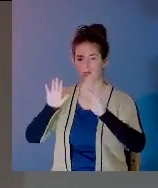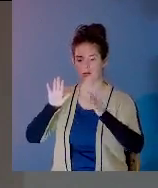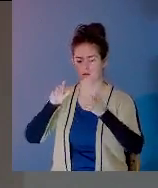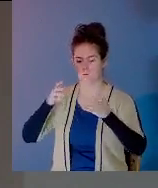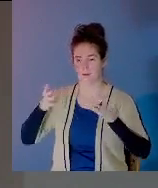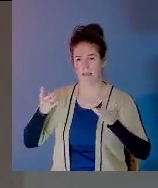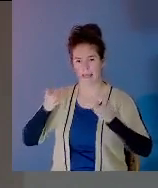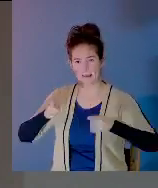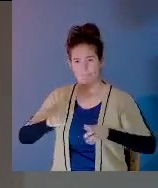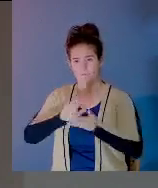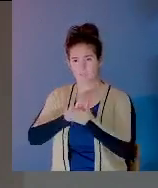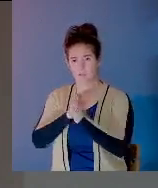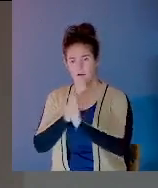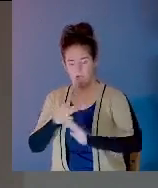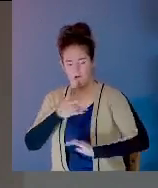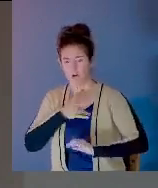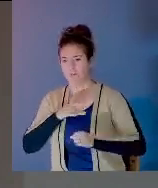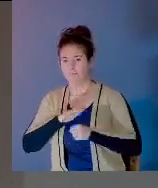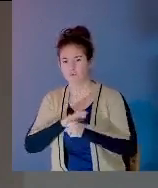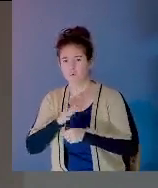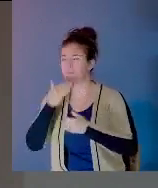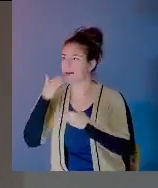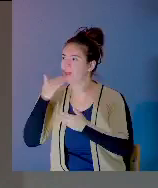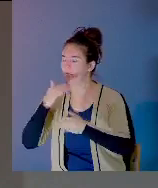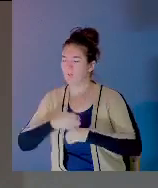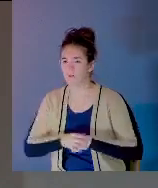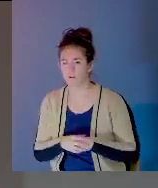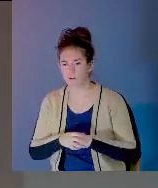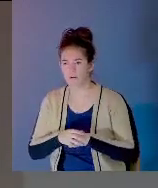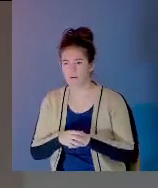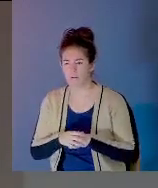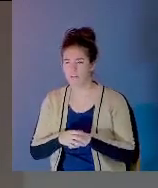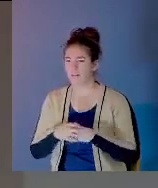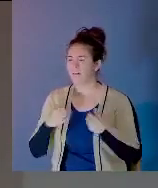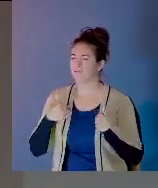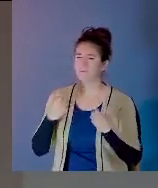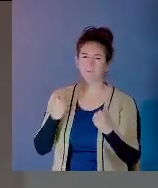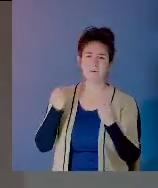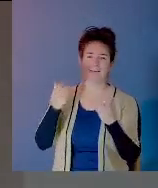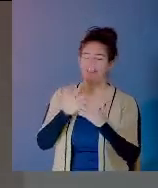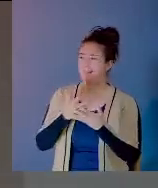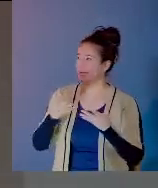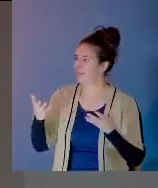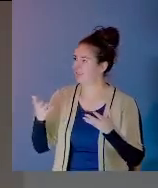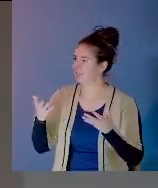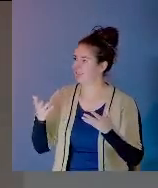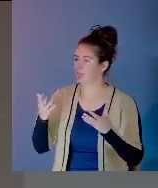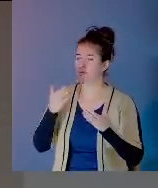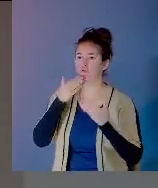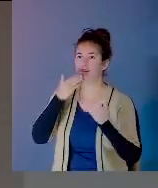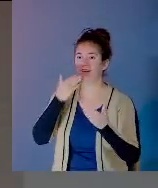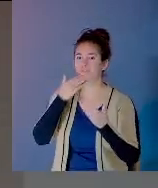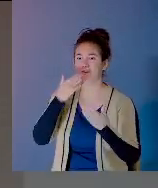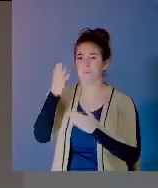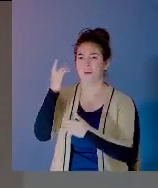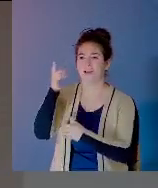so much to be grateful for because of what the Lord Jesus Christ did for each and every one of us on that cross.